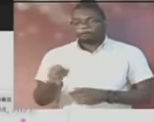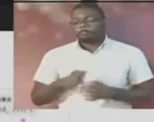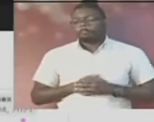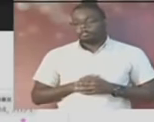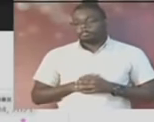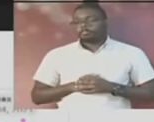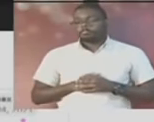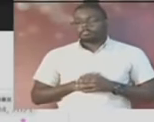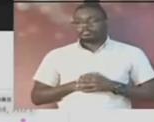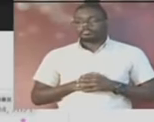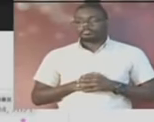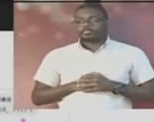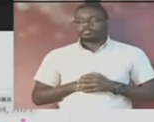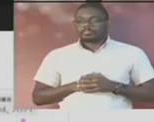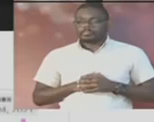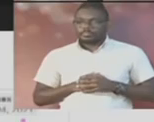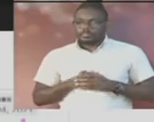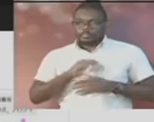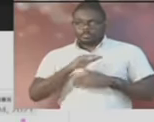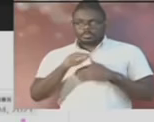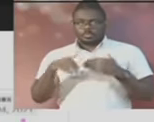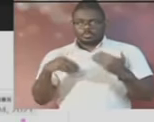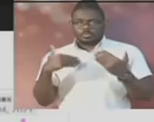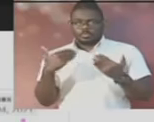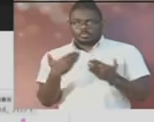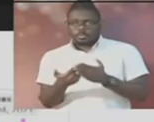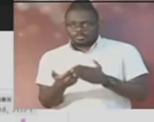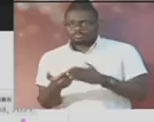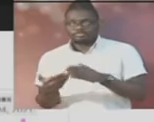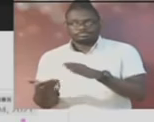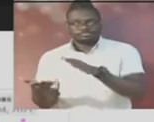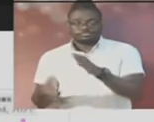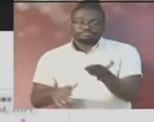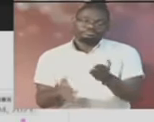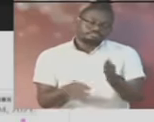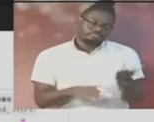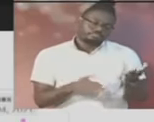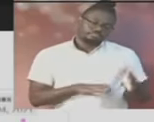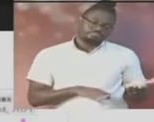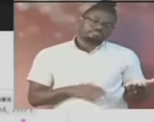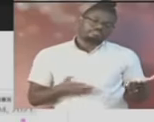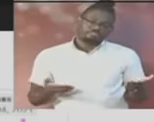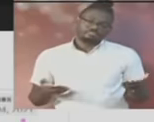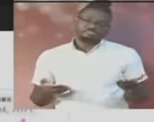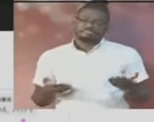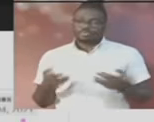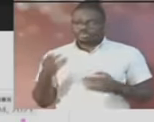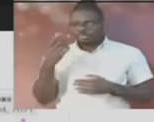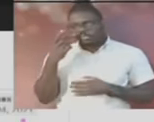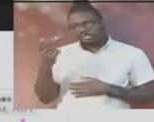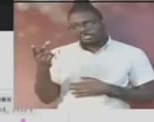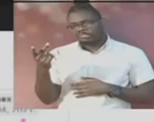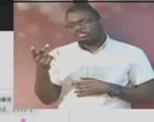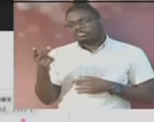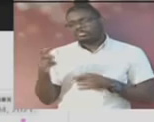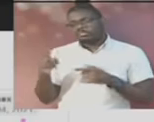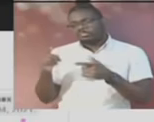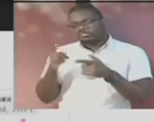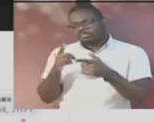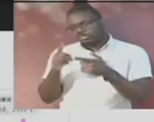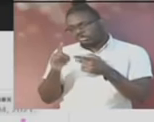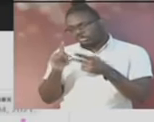death pyramid and that pie chart, what we see is the effect of those two things. Slightly more women, an